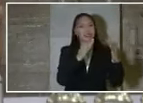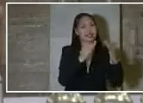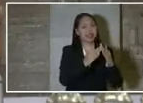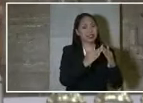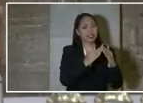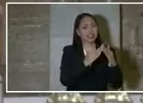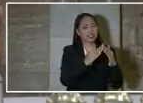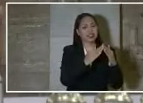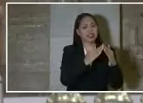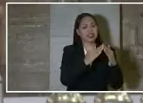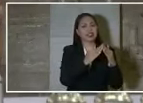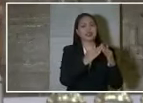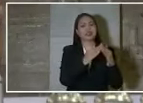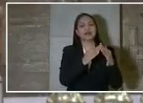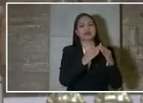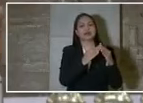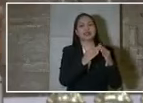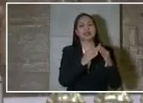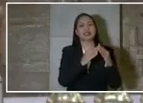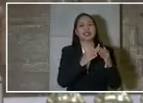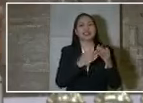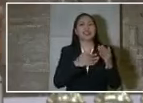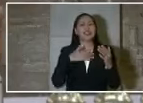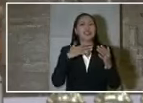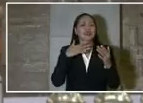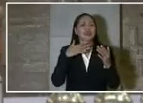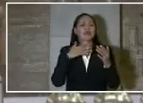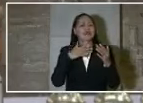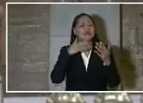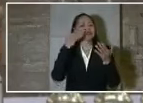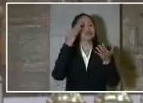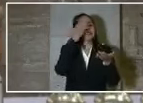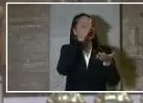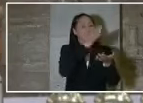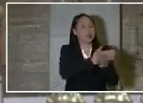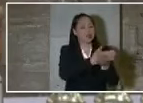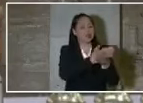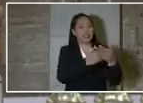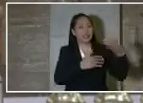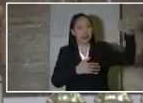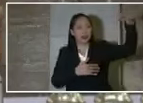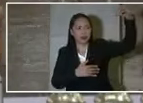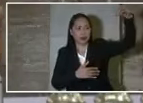stopped on the spot where the Holy Family were.